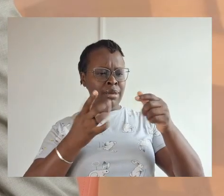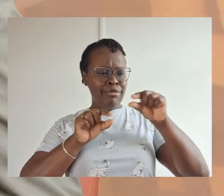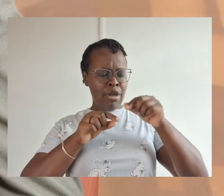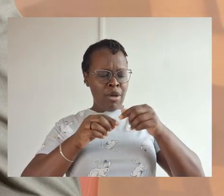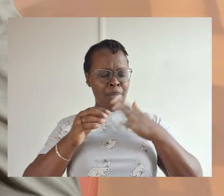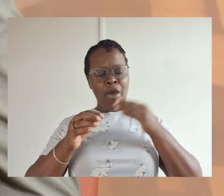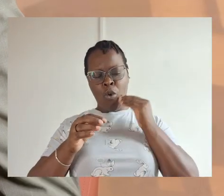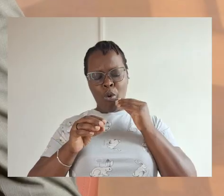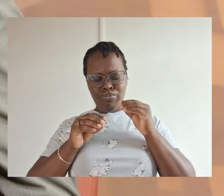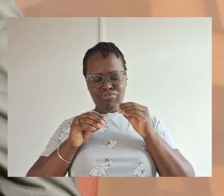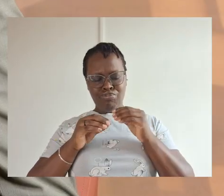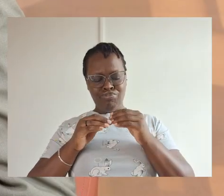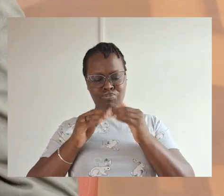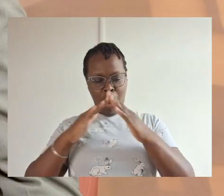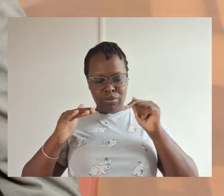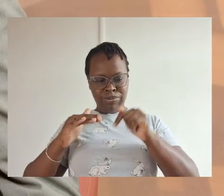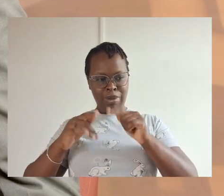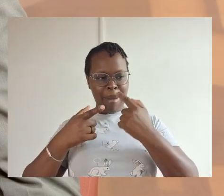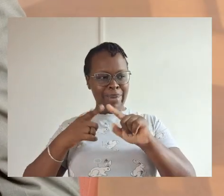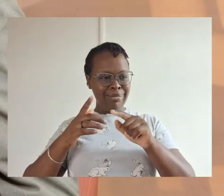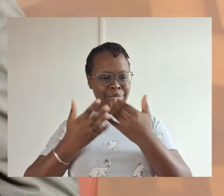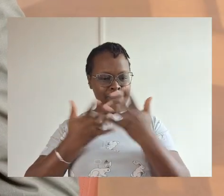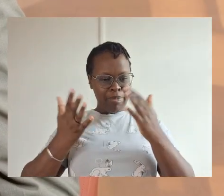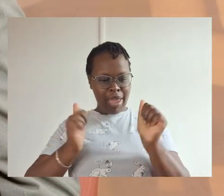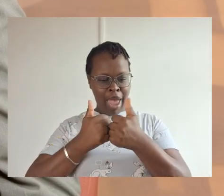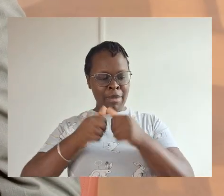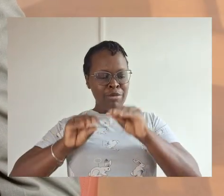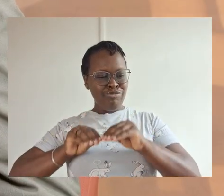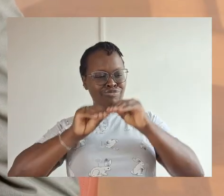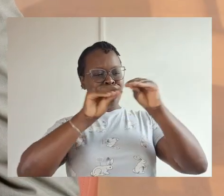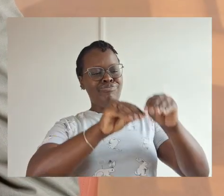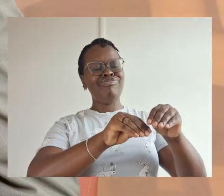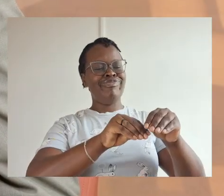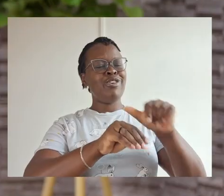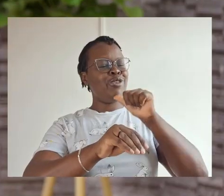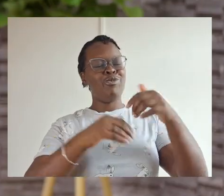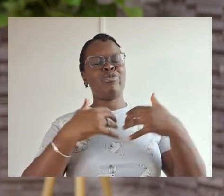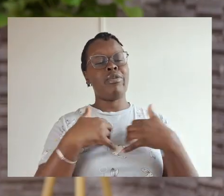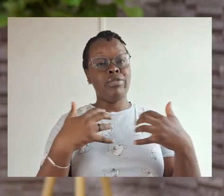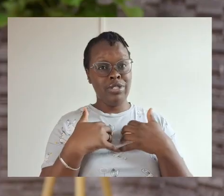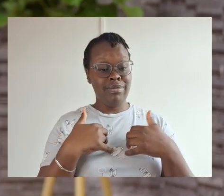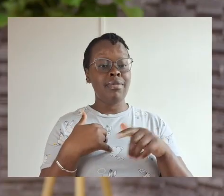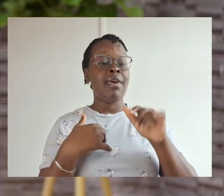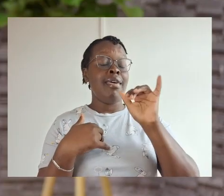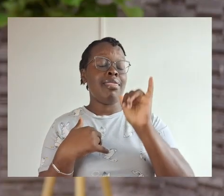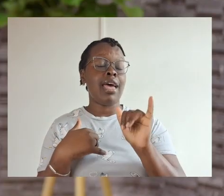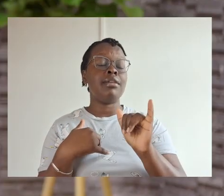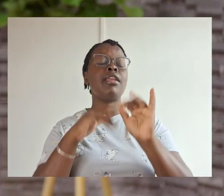people should not be taking the peace and the love and the unity for granted. That said,